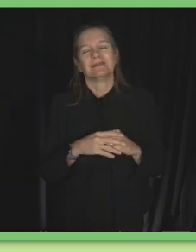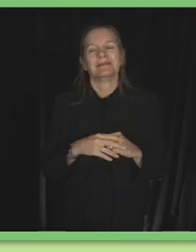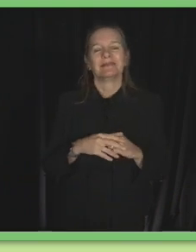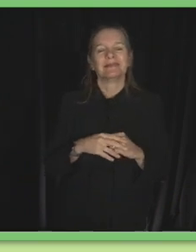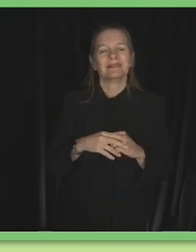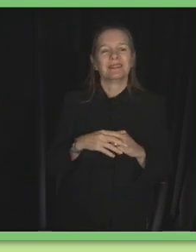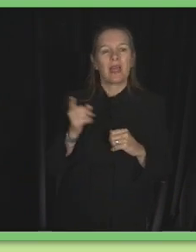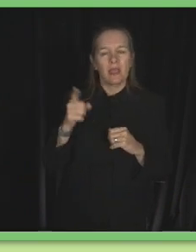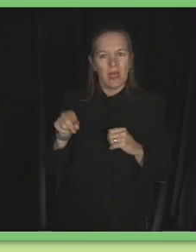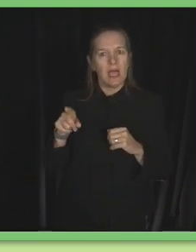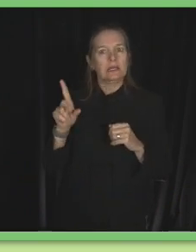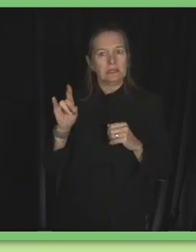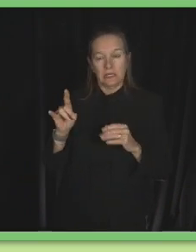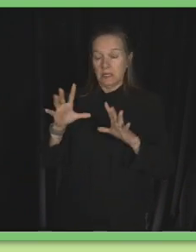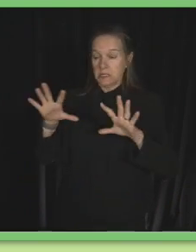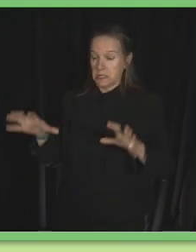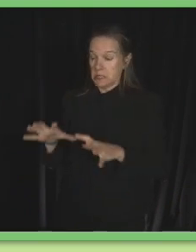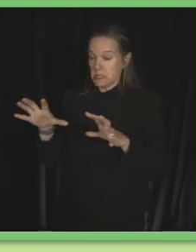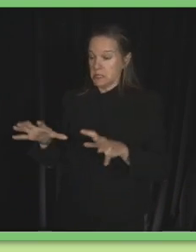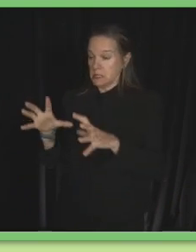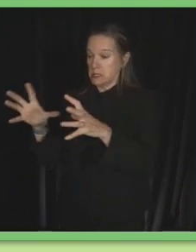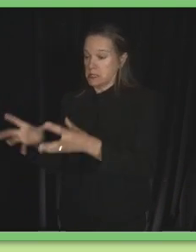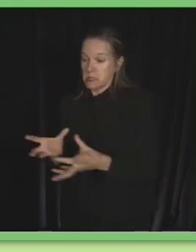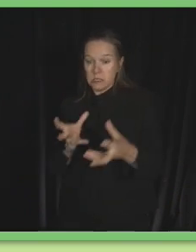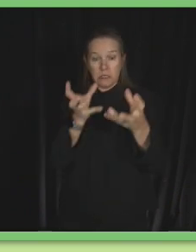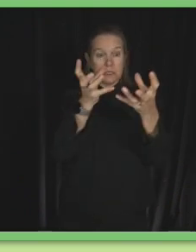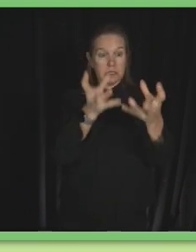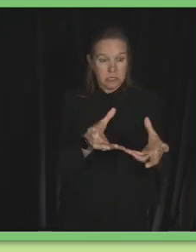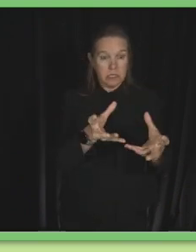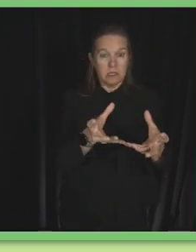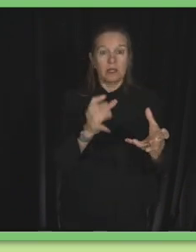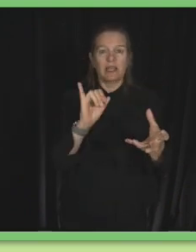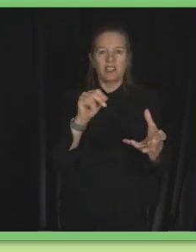moved the monolith onto the Intuit platform.